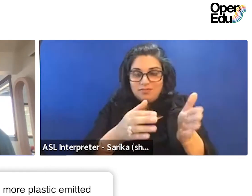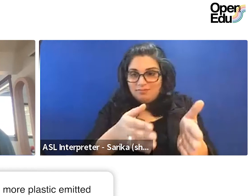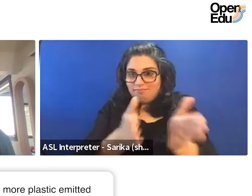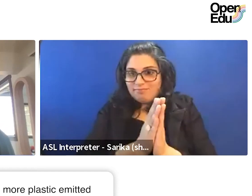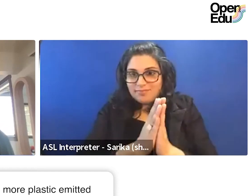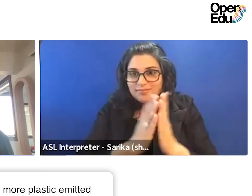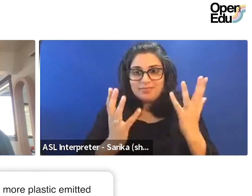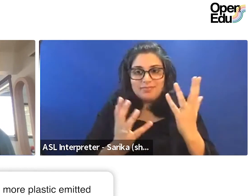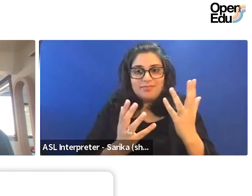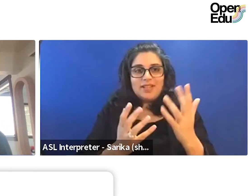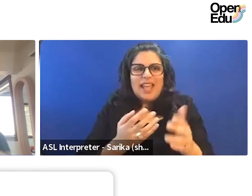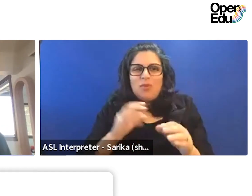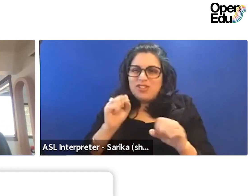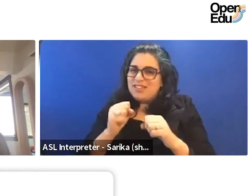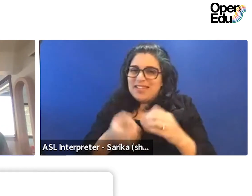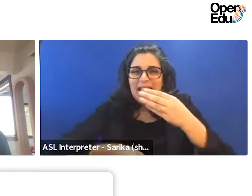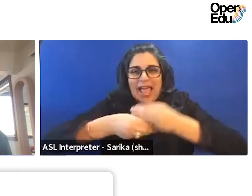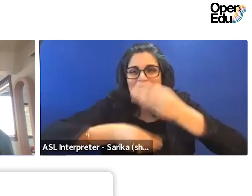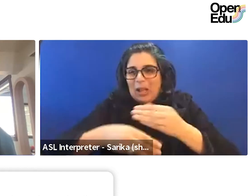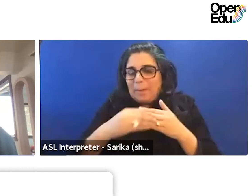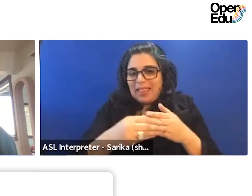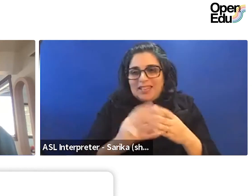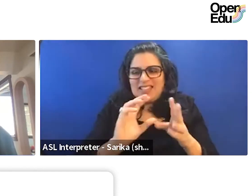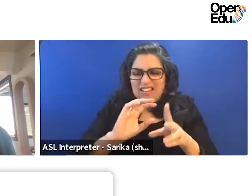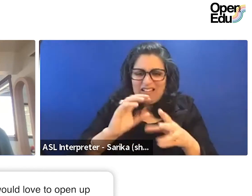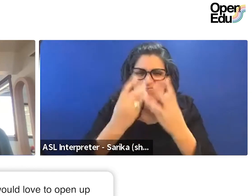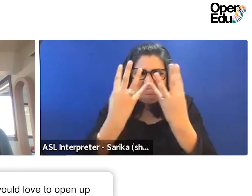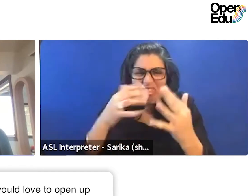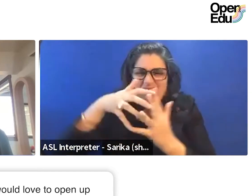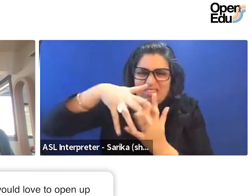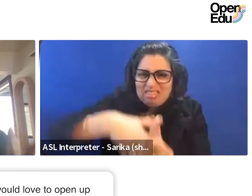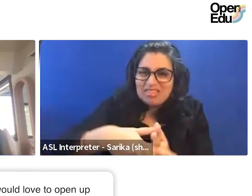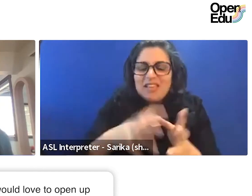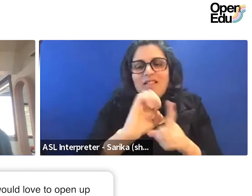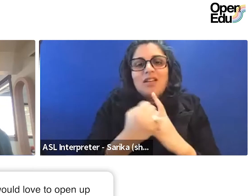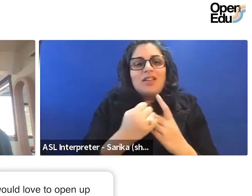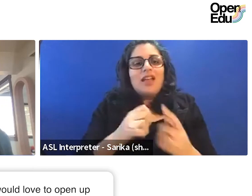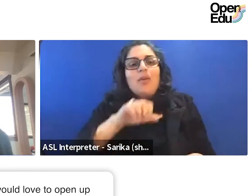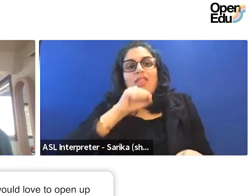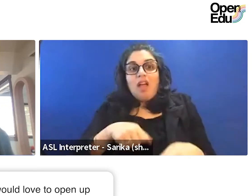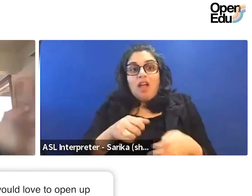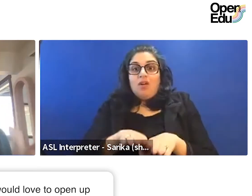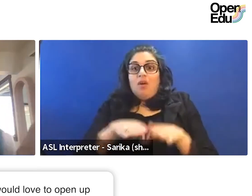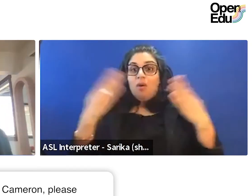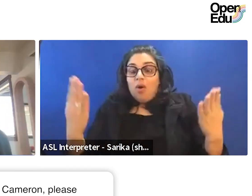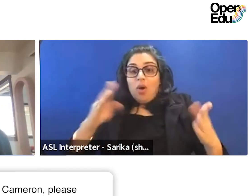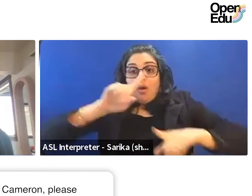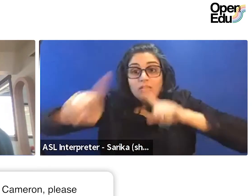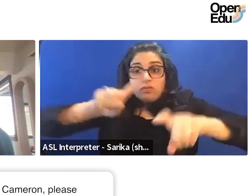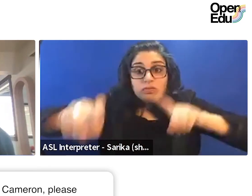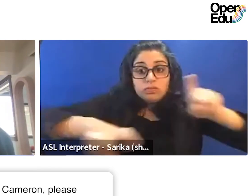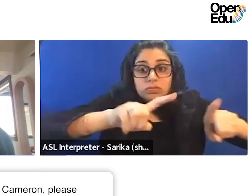plastic emitted into the environment. So thank you for saying that. I would love to open up the floor to you all.